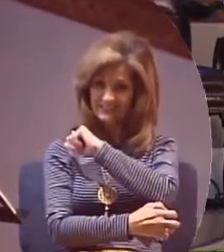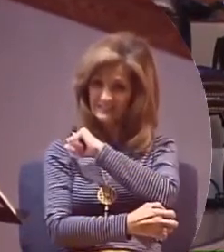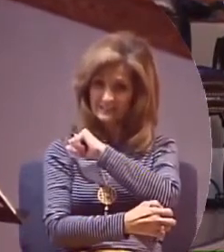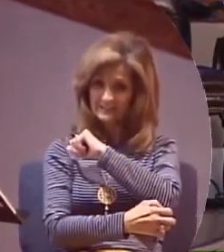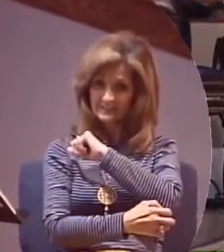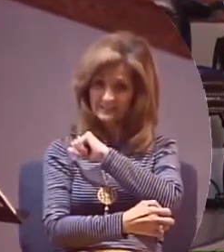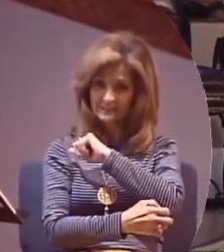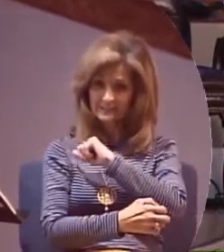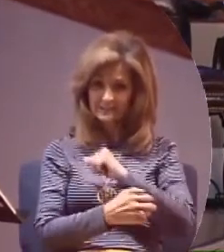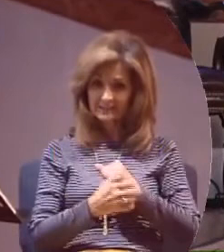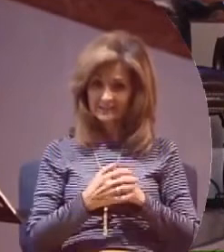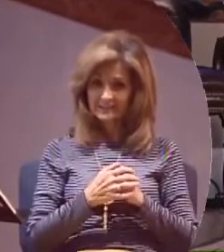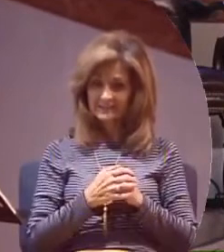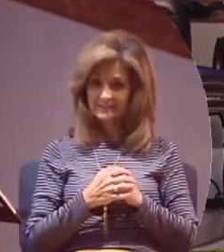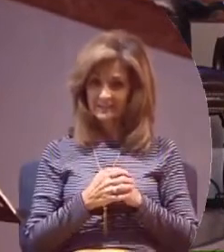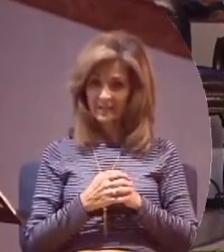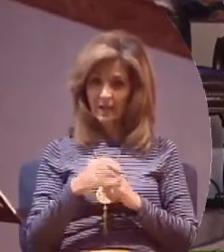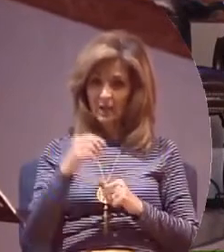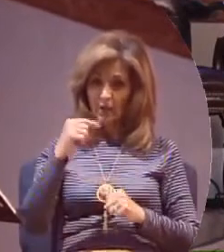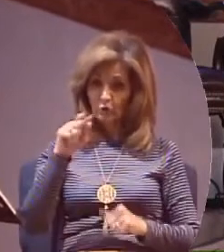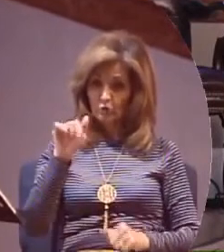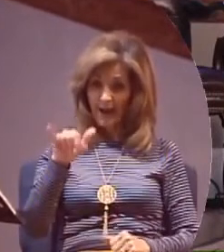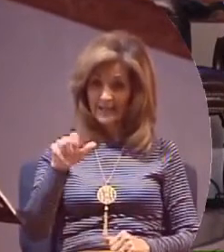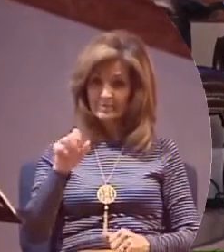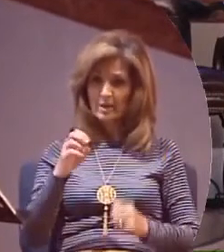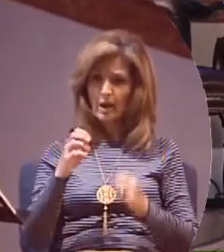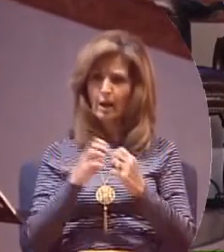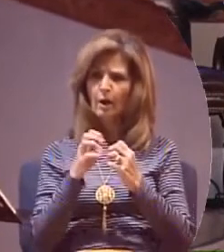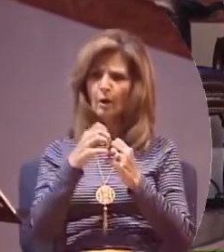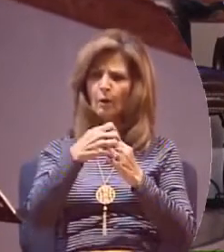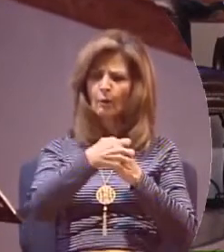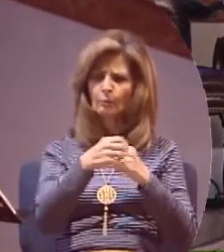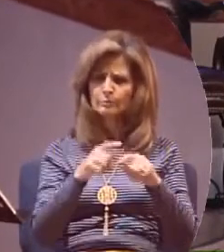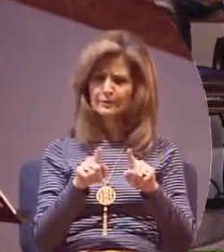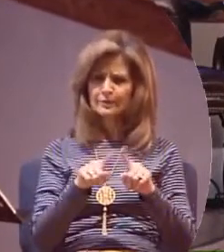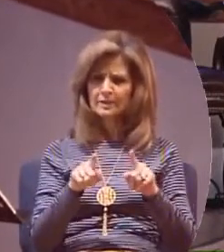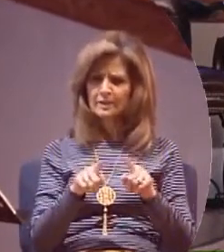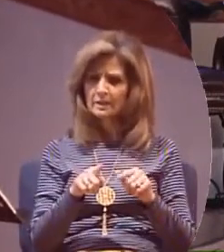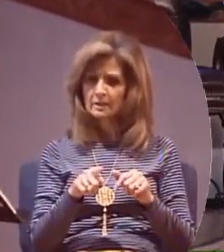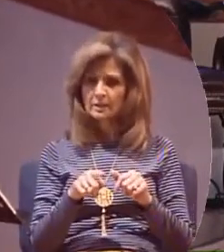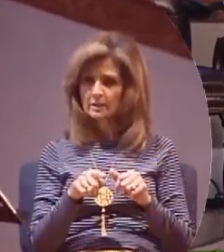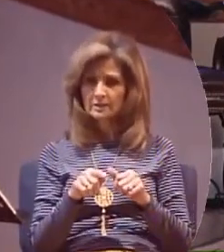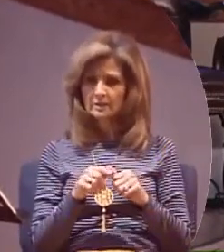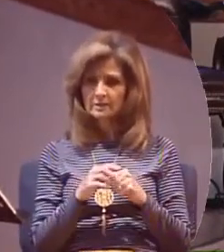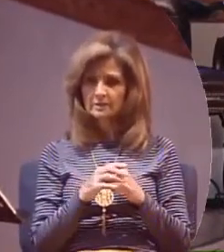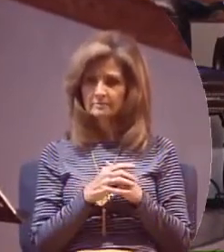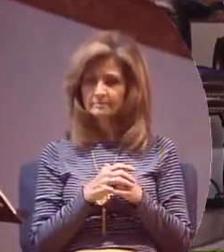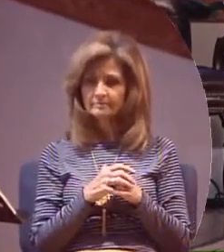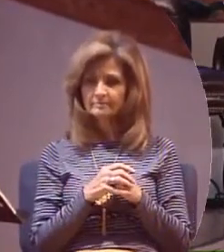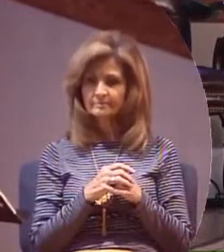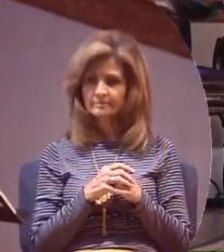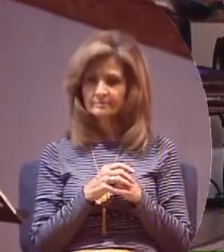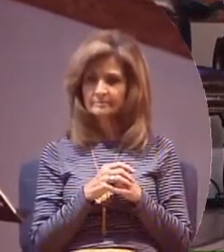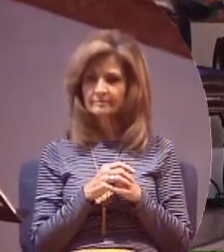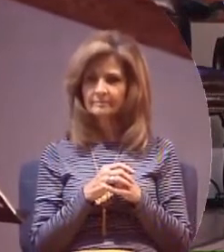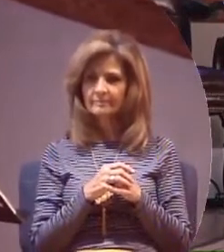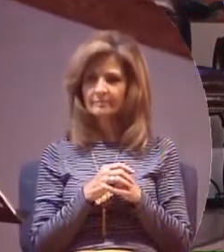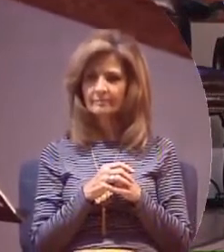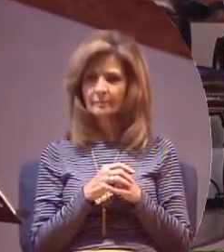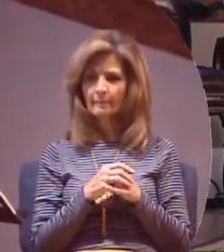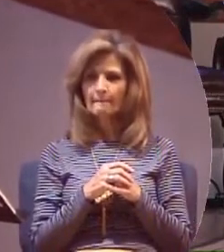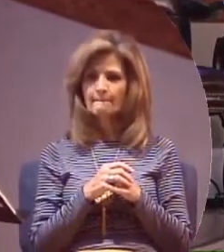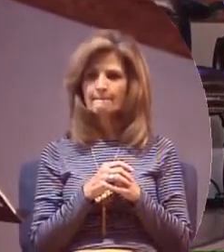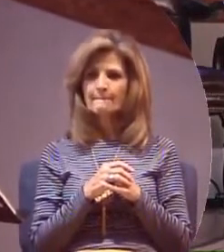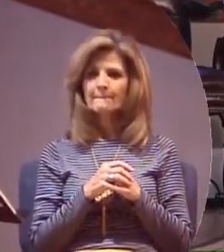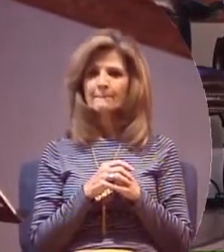land." But you know, God left out that part about them giants over there. Now remember, God is just taking